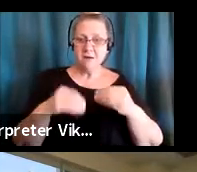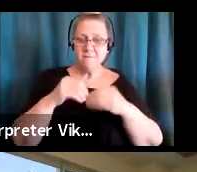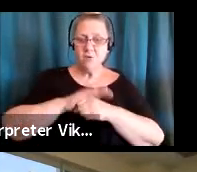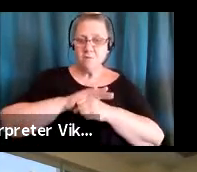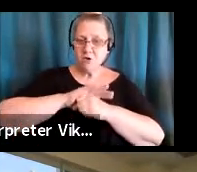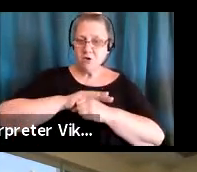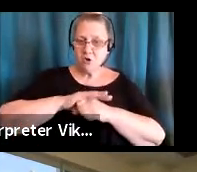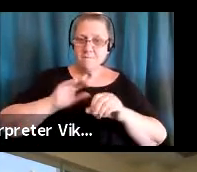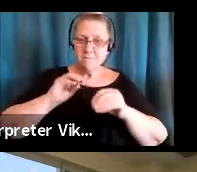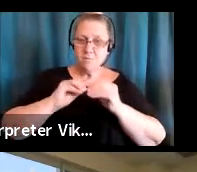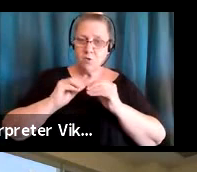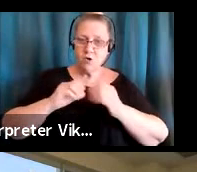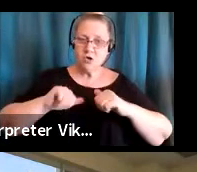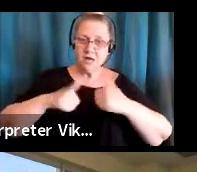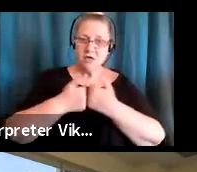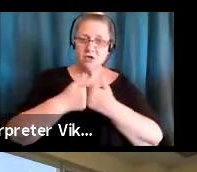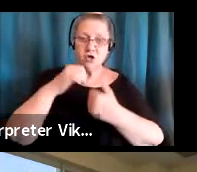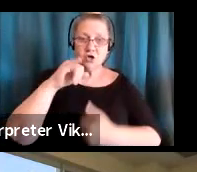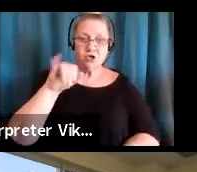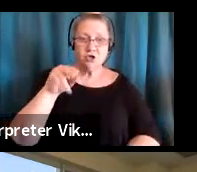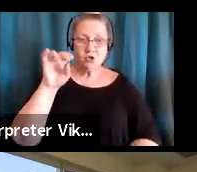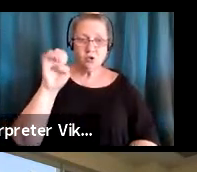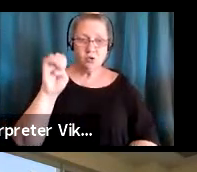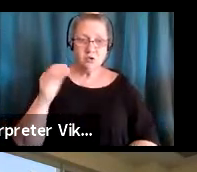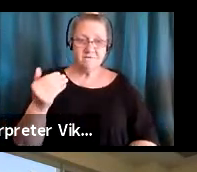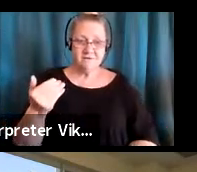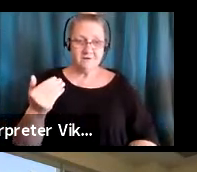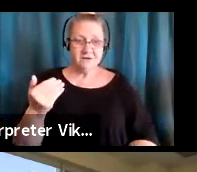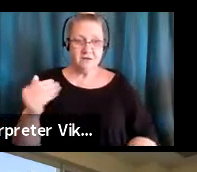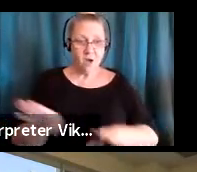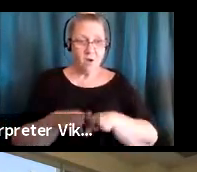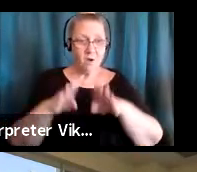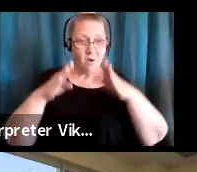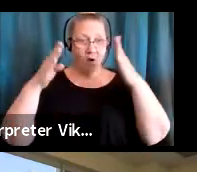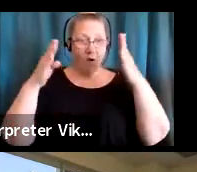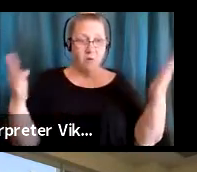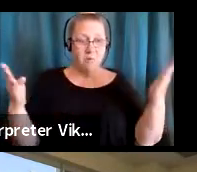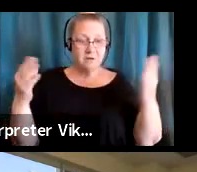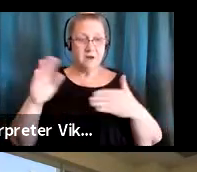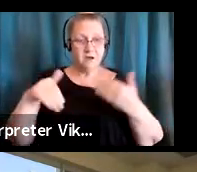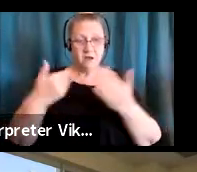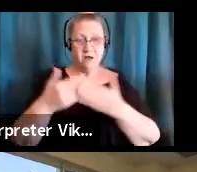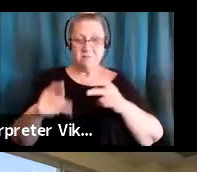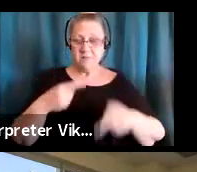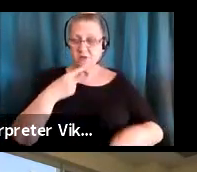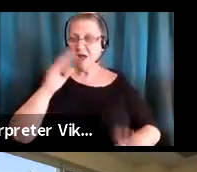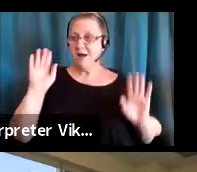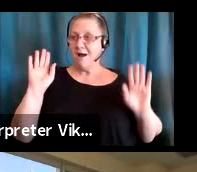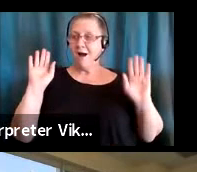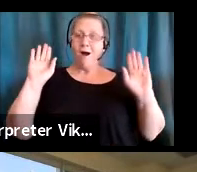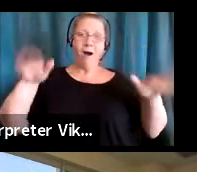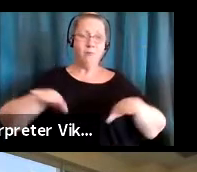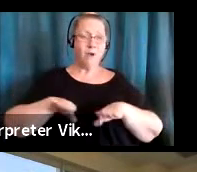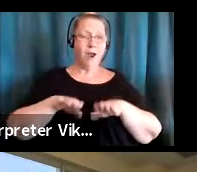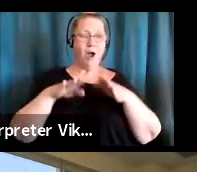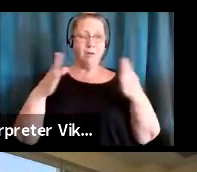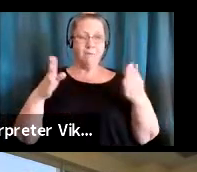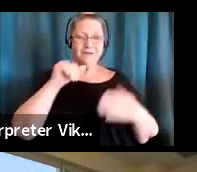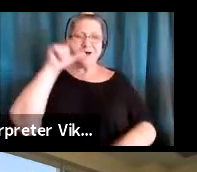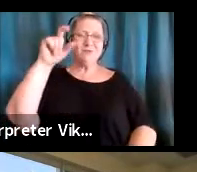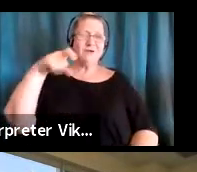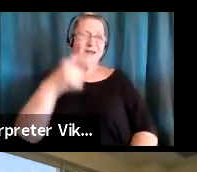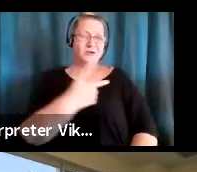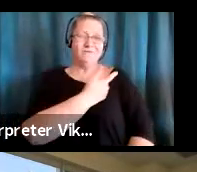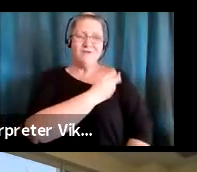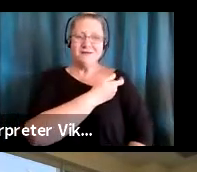want to make sure that people don't get a sense of, well, we're reopened and everything's back to normal, so why do I need to get vaccinated? So we really